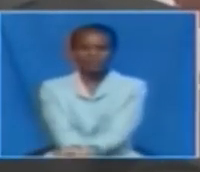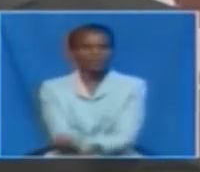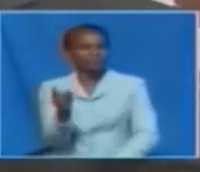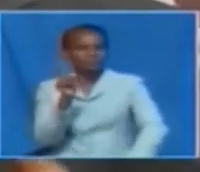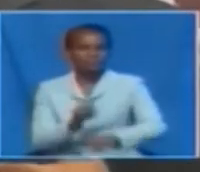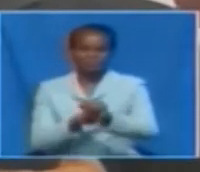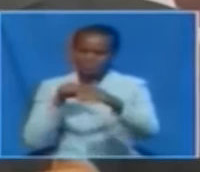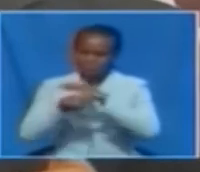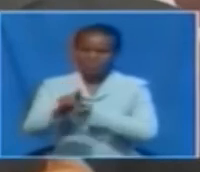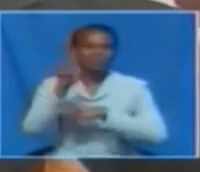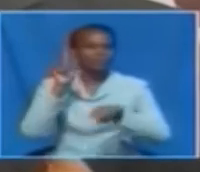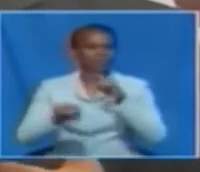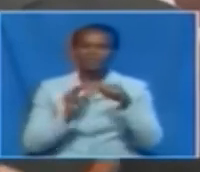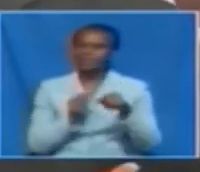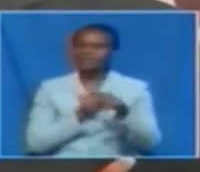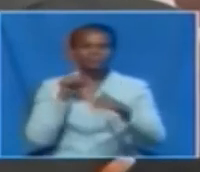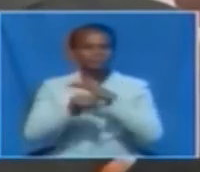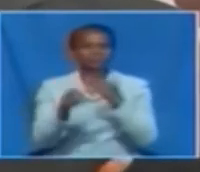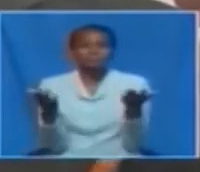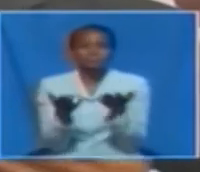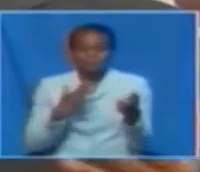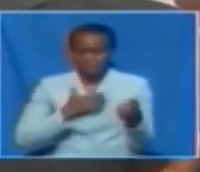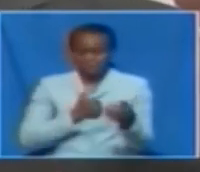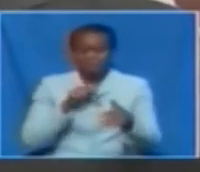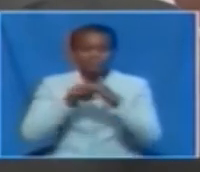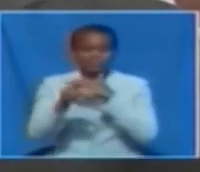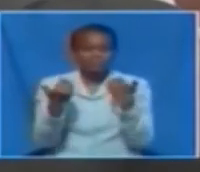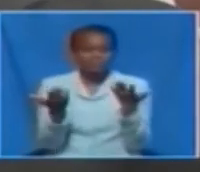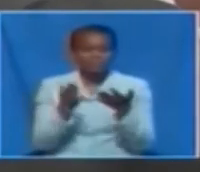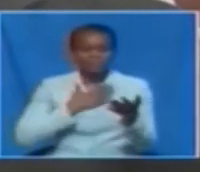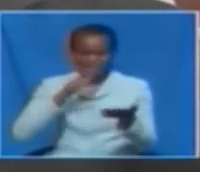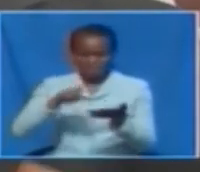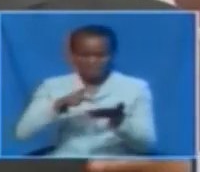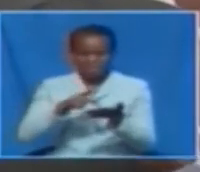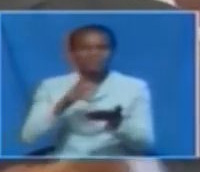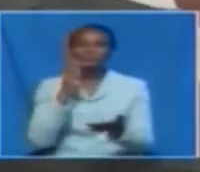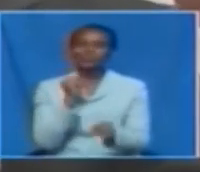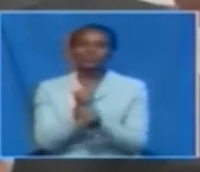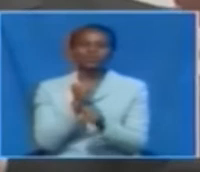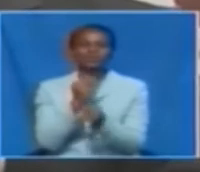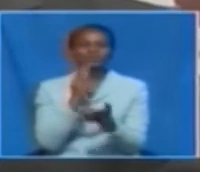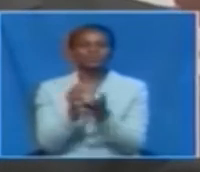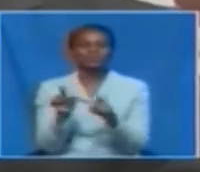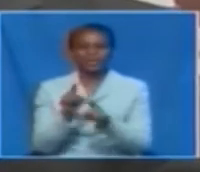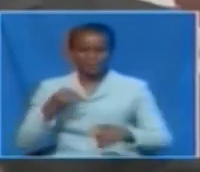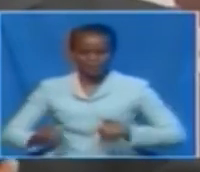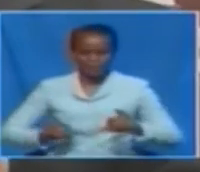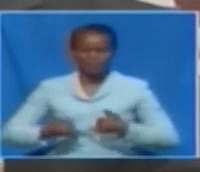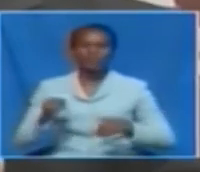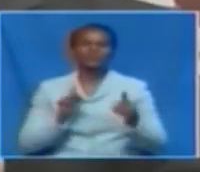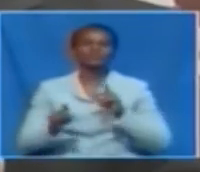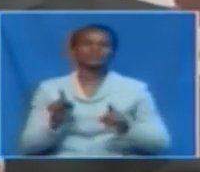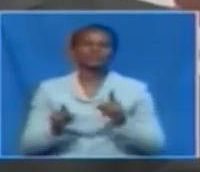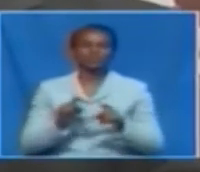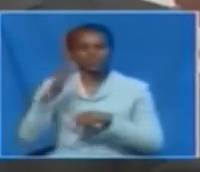score. We could not score. I could not score. My party was paralyzed. And people enjoyed the fact that our party